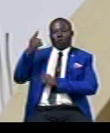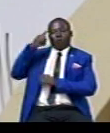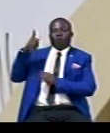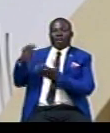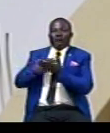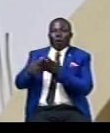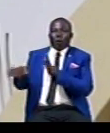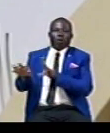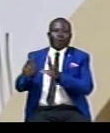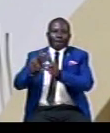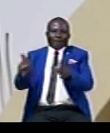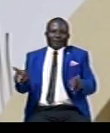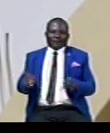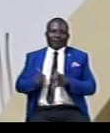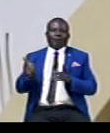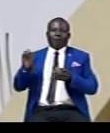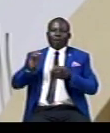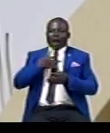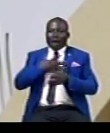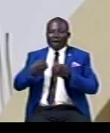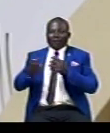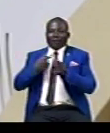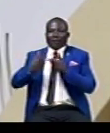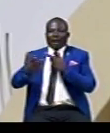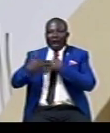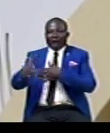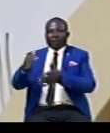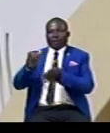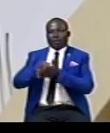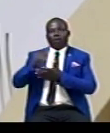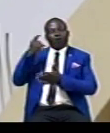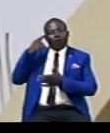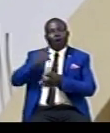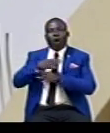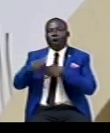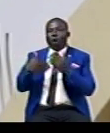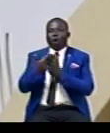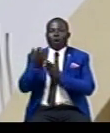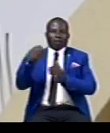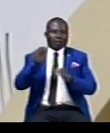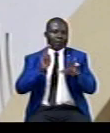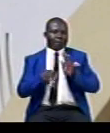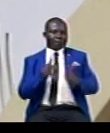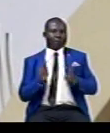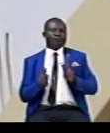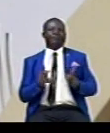place. And after that, for all the people.